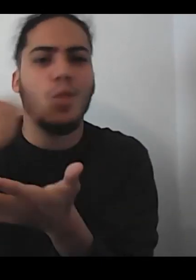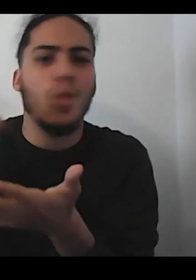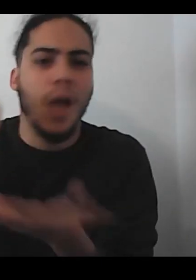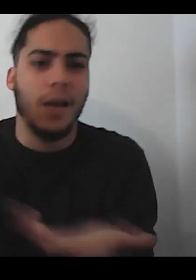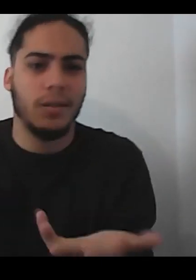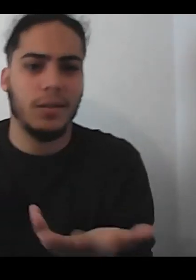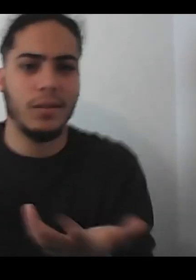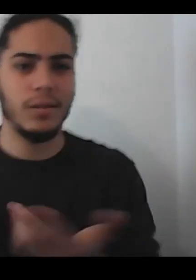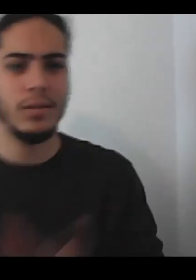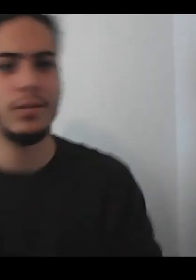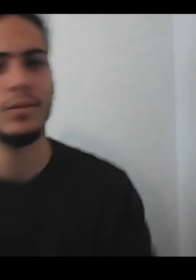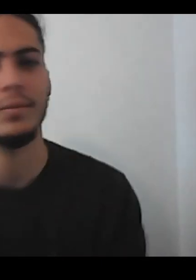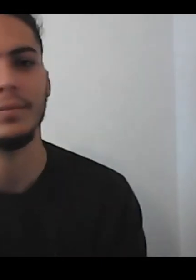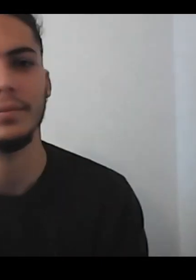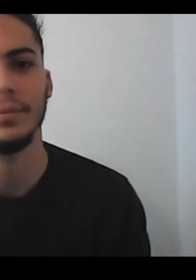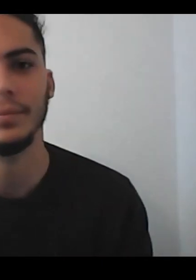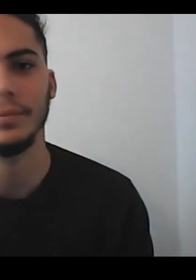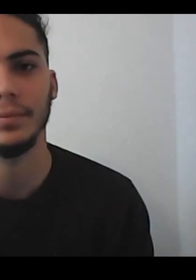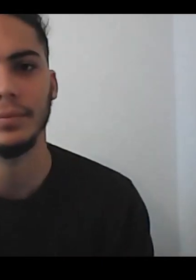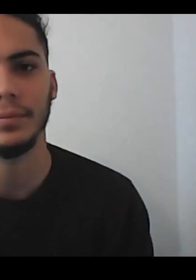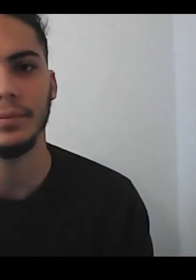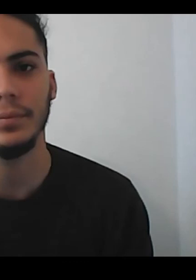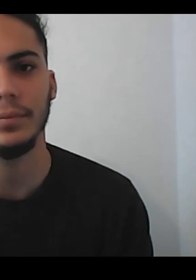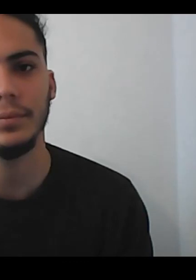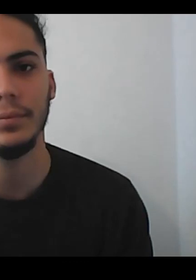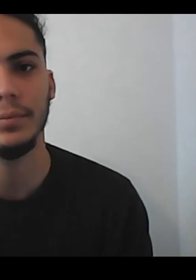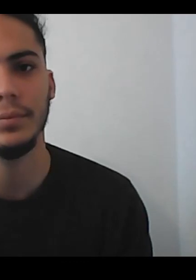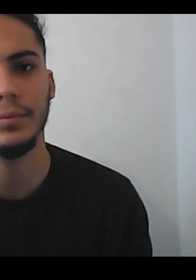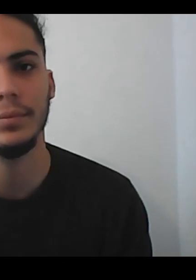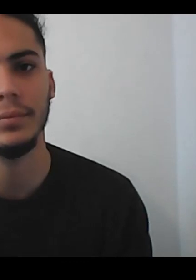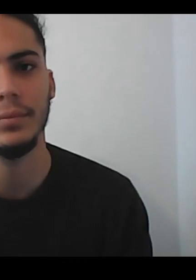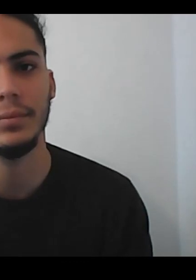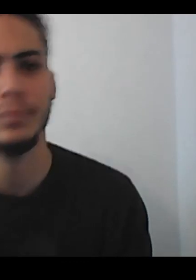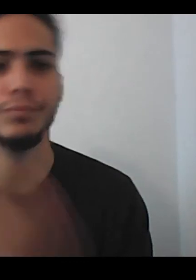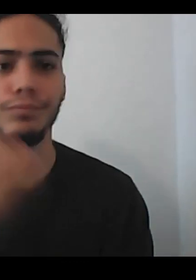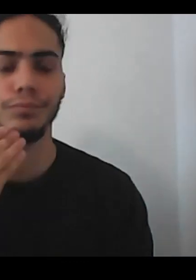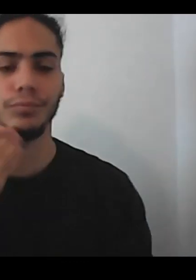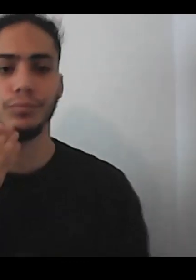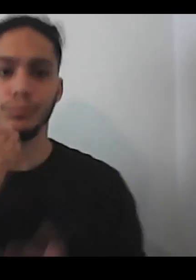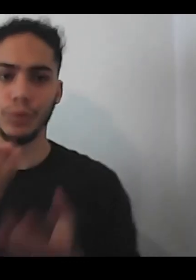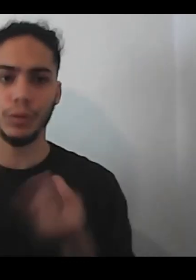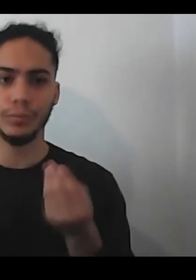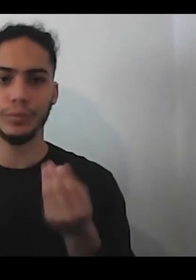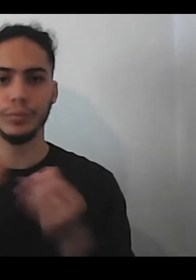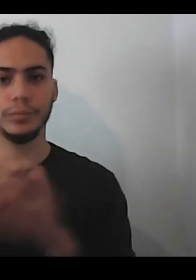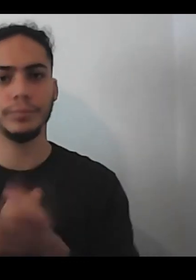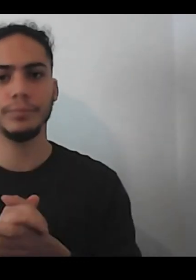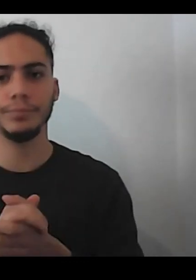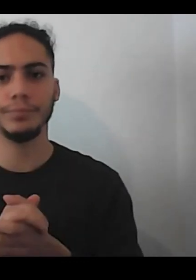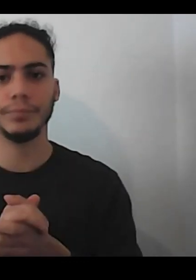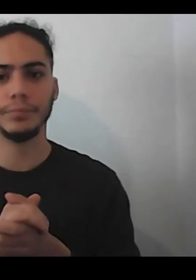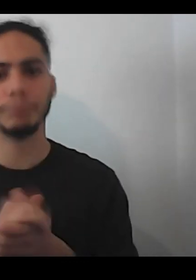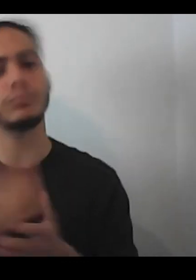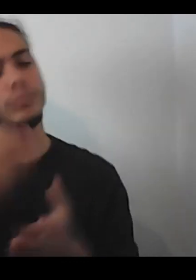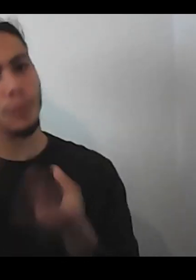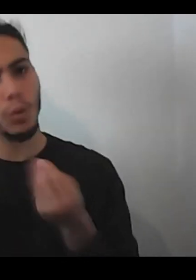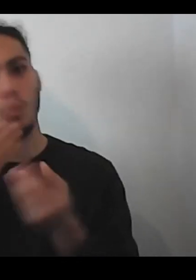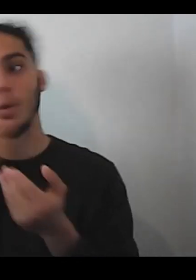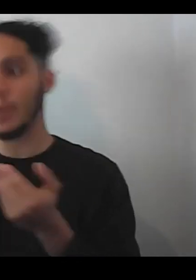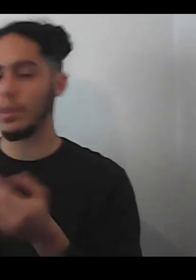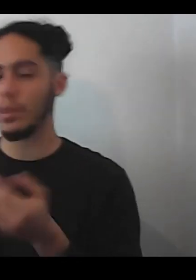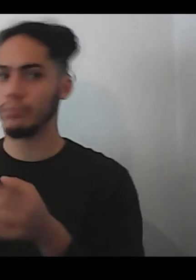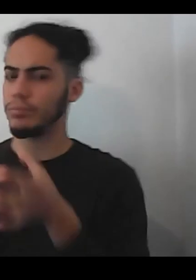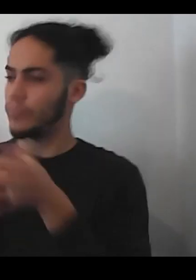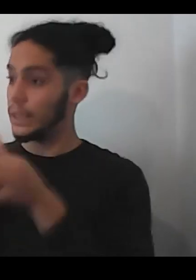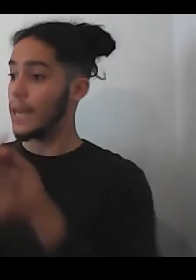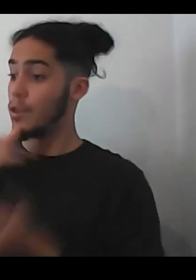These two observations from me. Thank you very much. Okay, thank you very much. So regarding the coloring